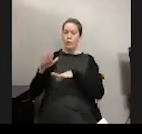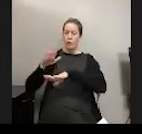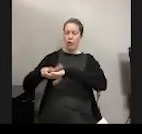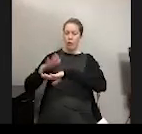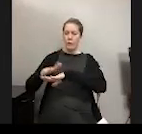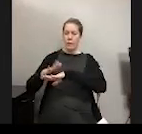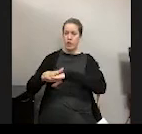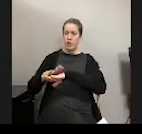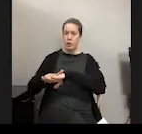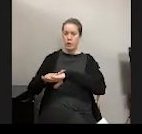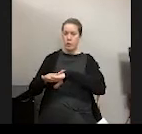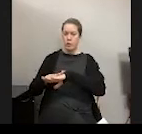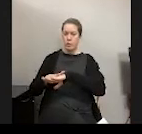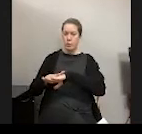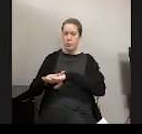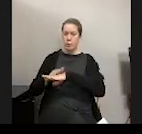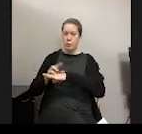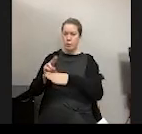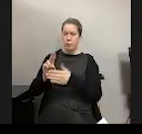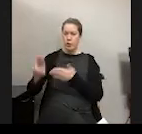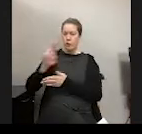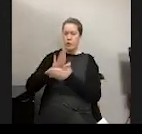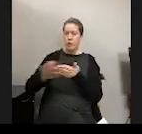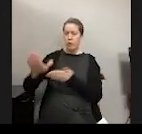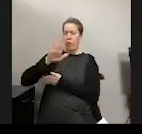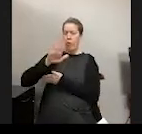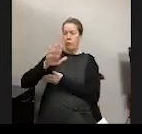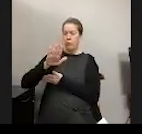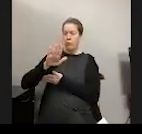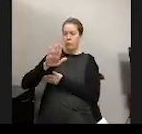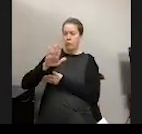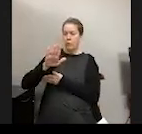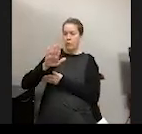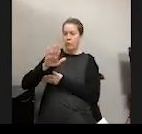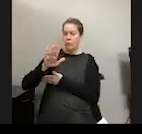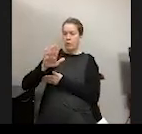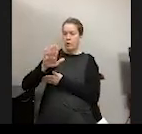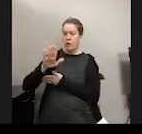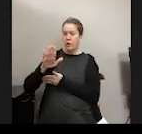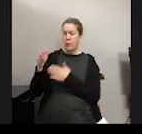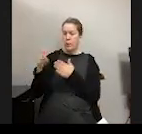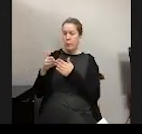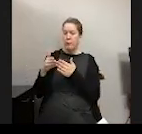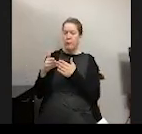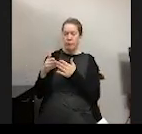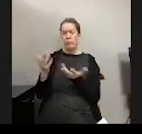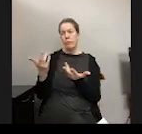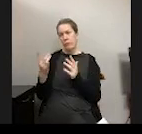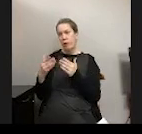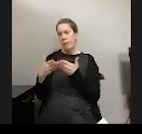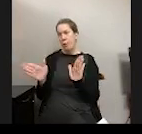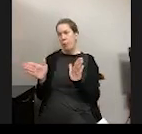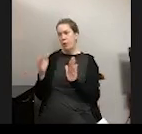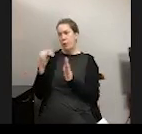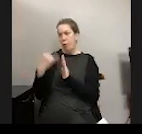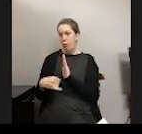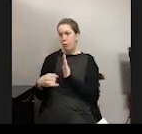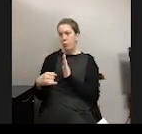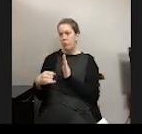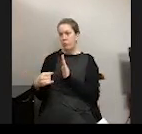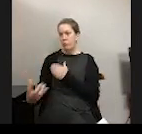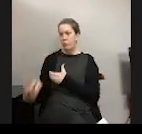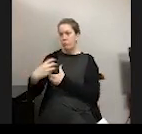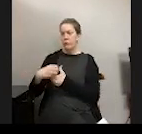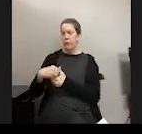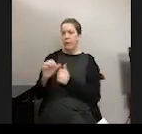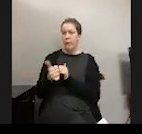will post-secondary art institutions play in shaping the city's public art strategy? So for example, OCAD University,